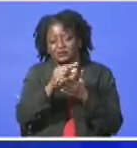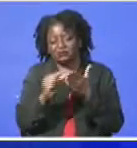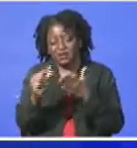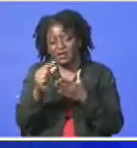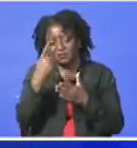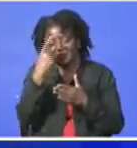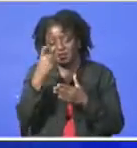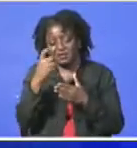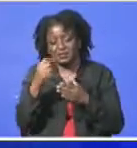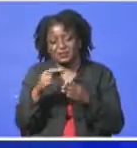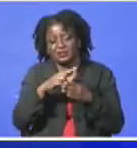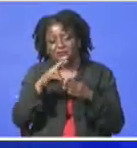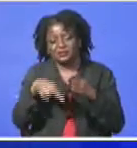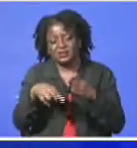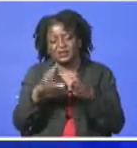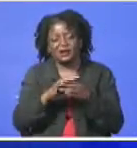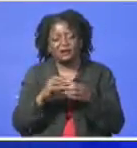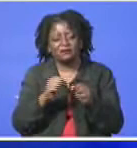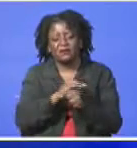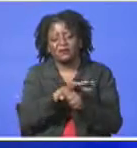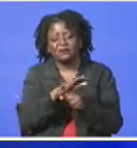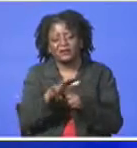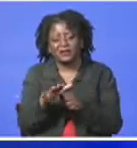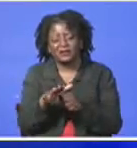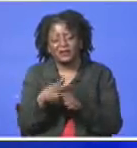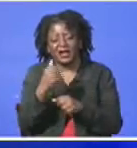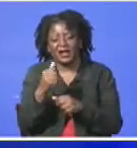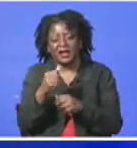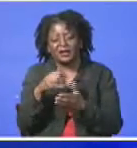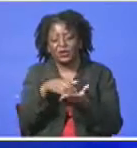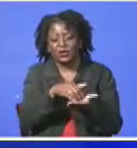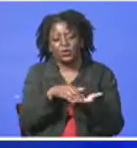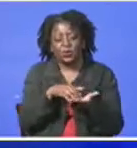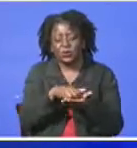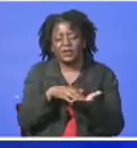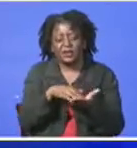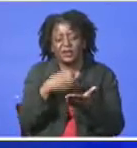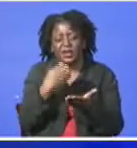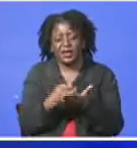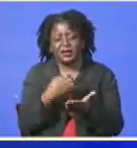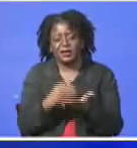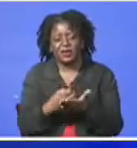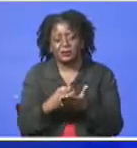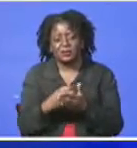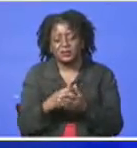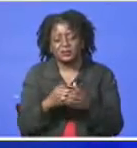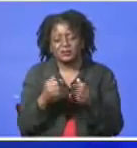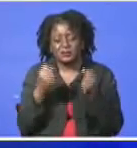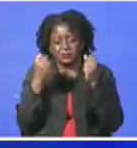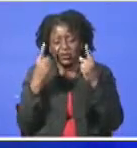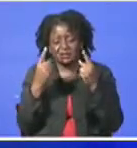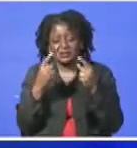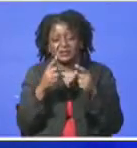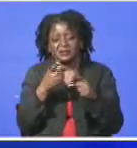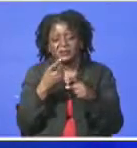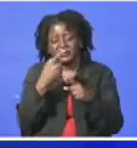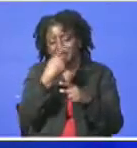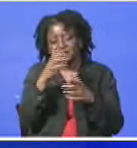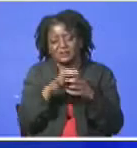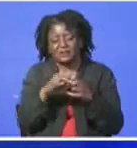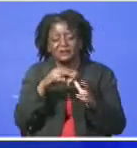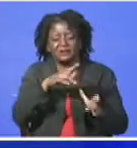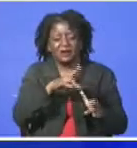pandemic and weakened economic shocks from last year's Hurricane Dorian. Finance Minister and Deputy Prime Minister, the Honorable K. Peter